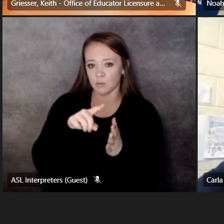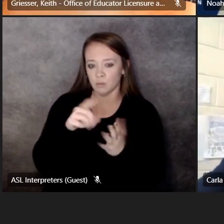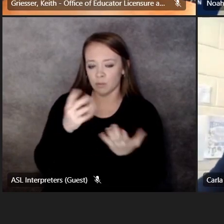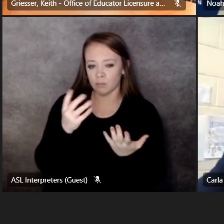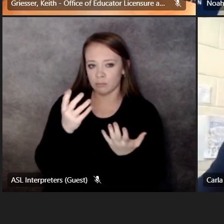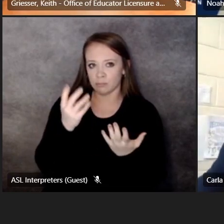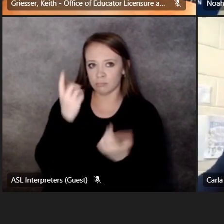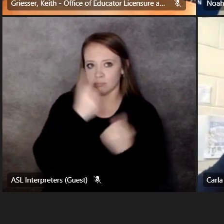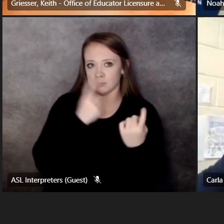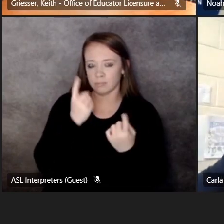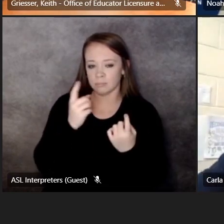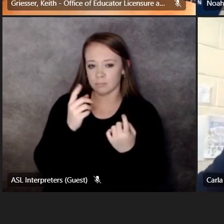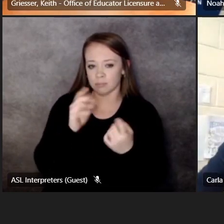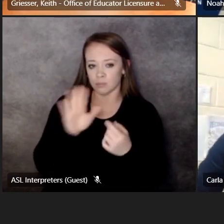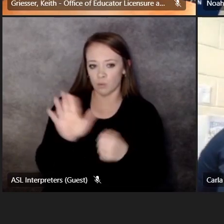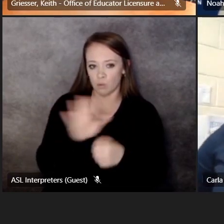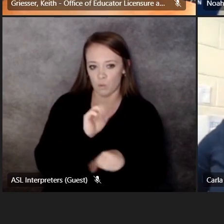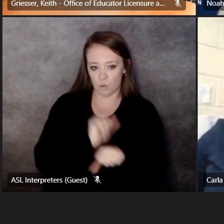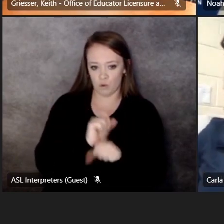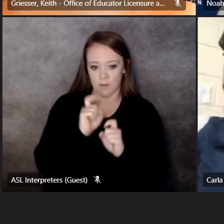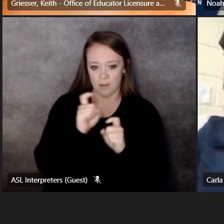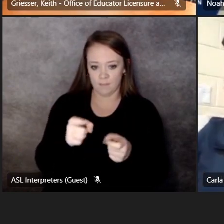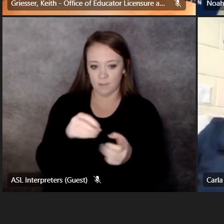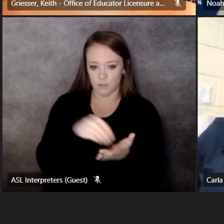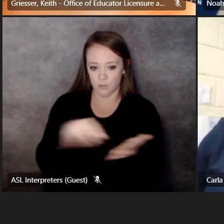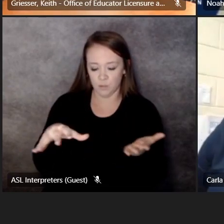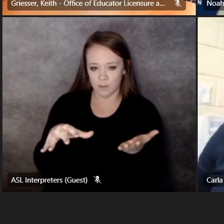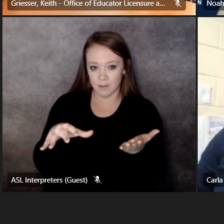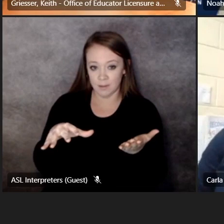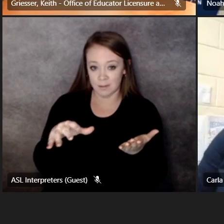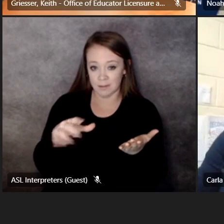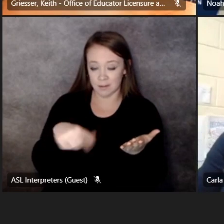students, are you